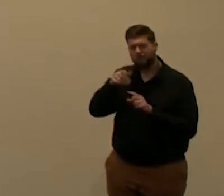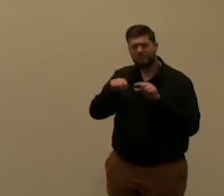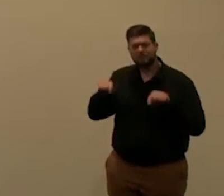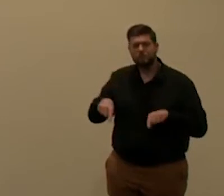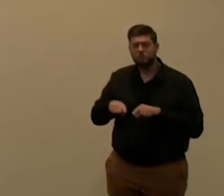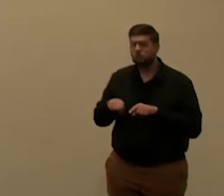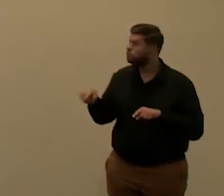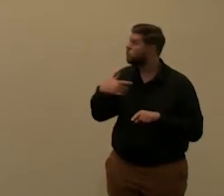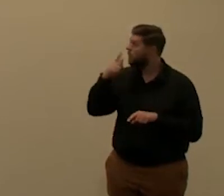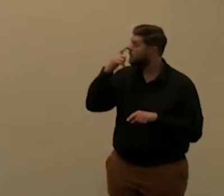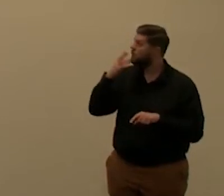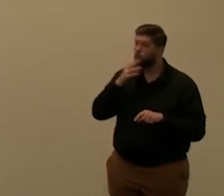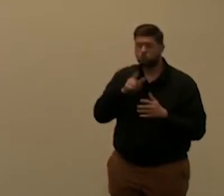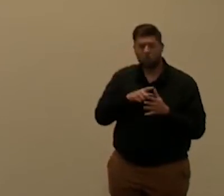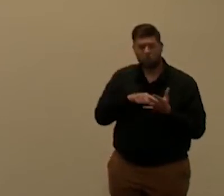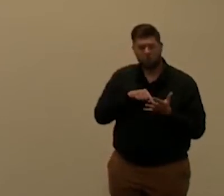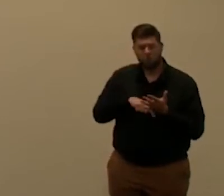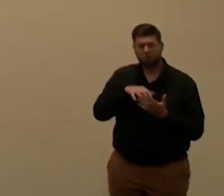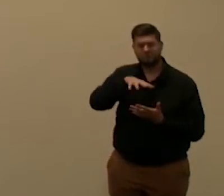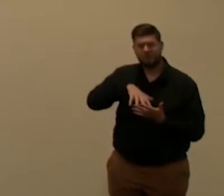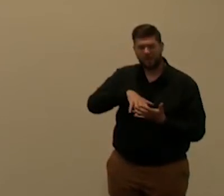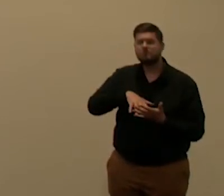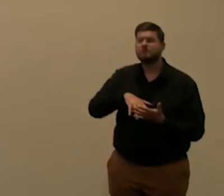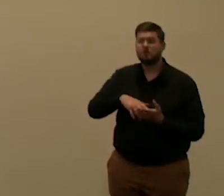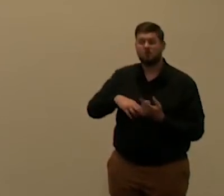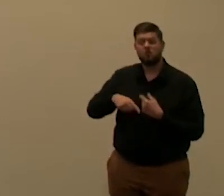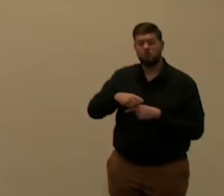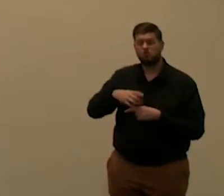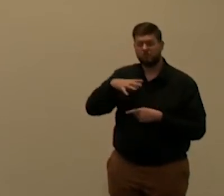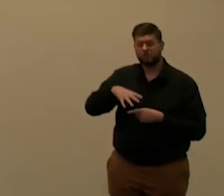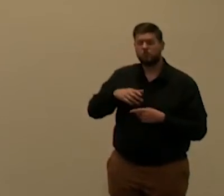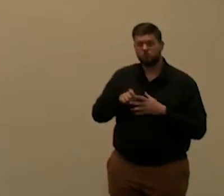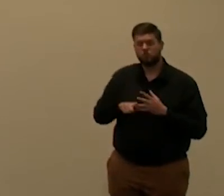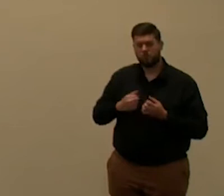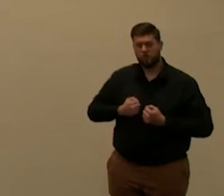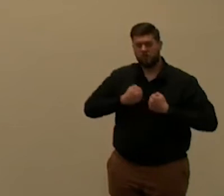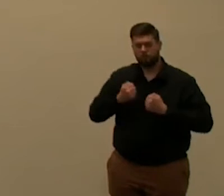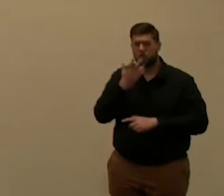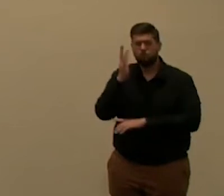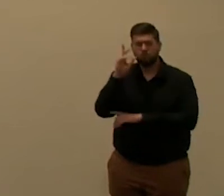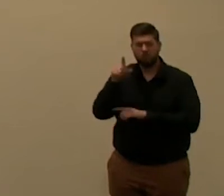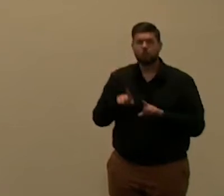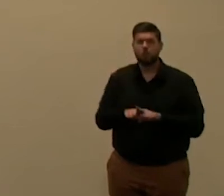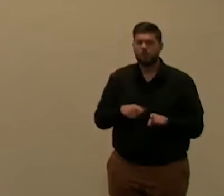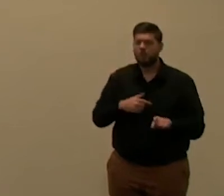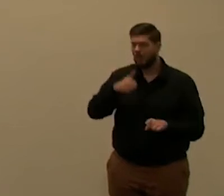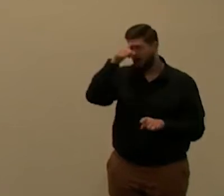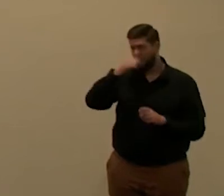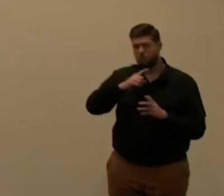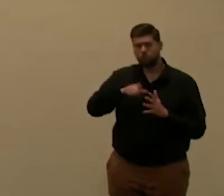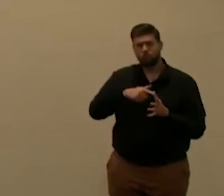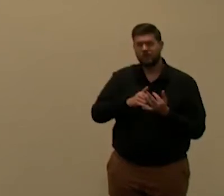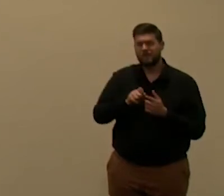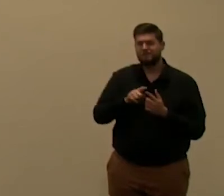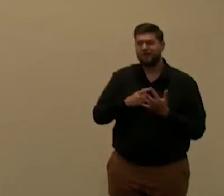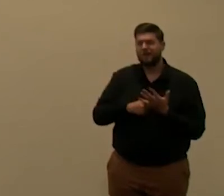alt text. I know that this is something that we needed to do for our presentations as well. I know Jesper, for example, has spent a lot of